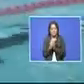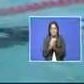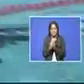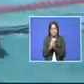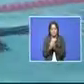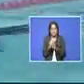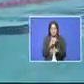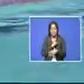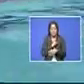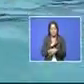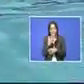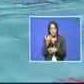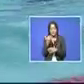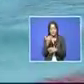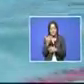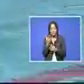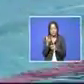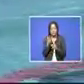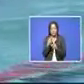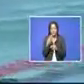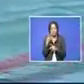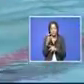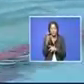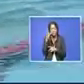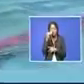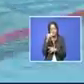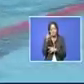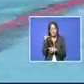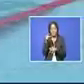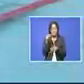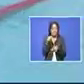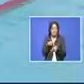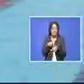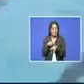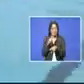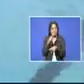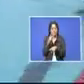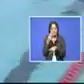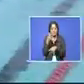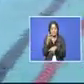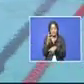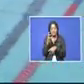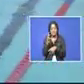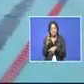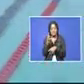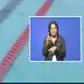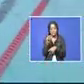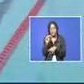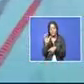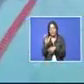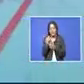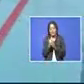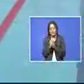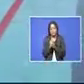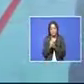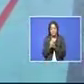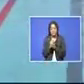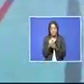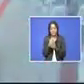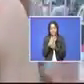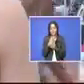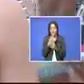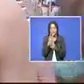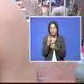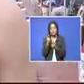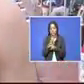time in the 15 to 17 boys 2 IM. His time 2:17.25. Russ is my best stroke, and well, I usually take the